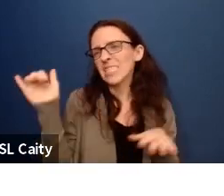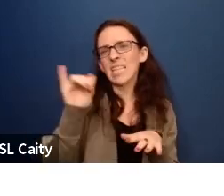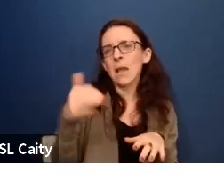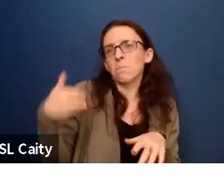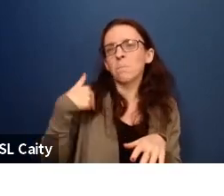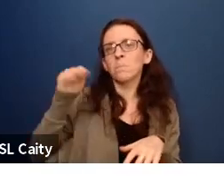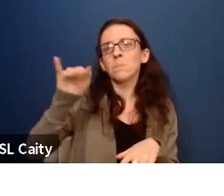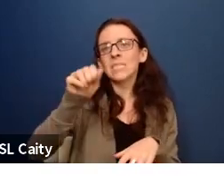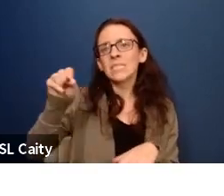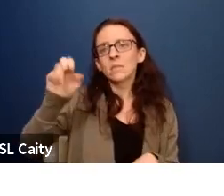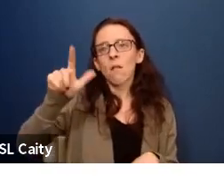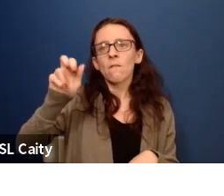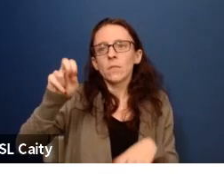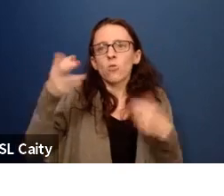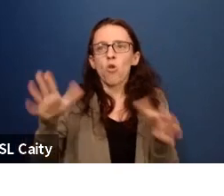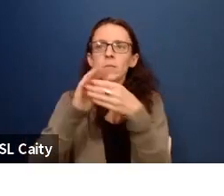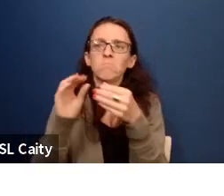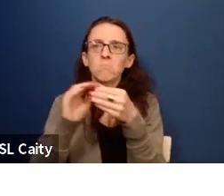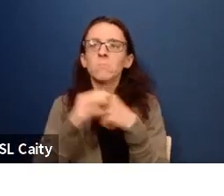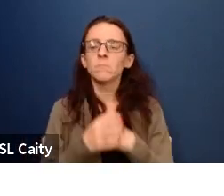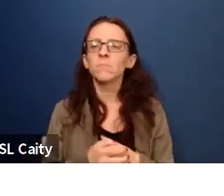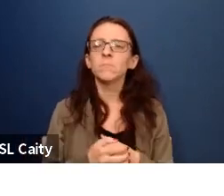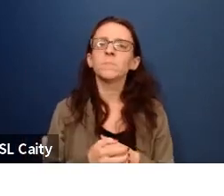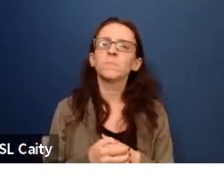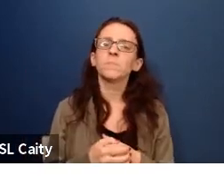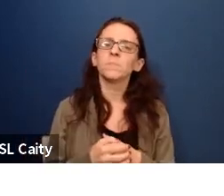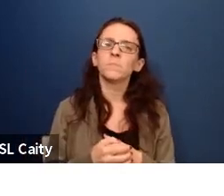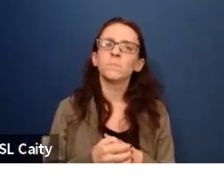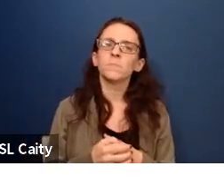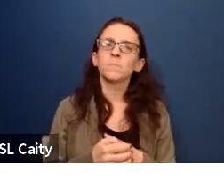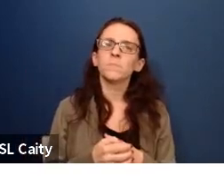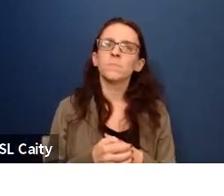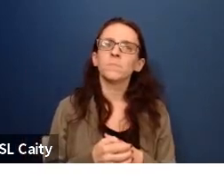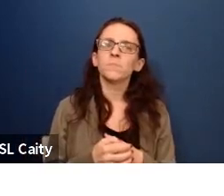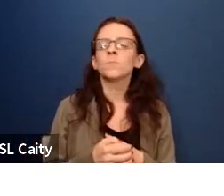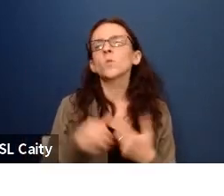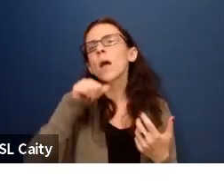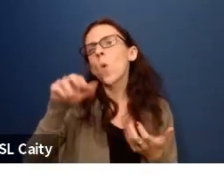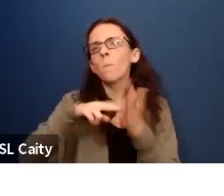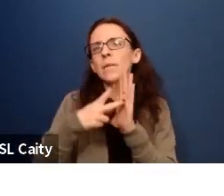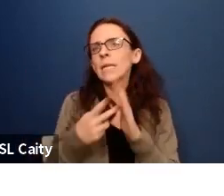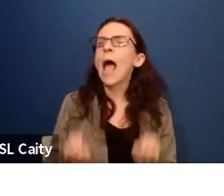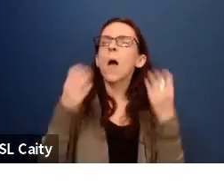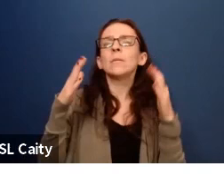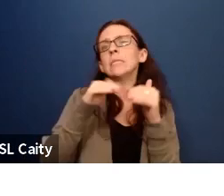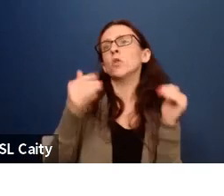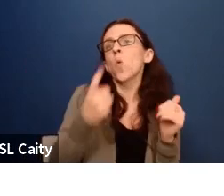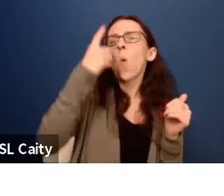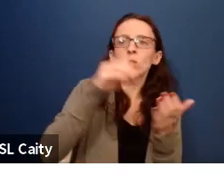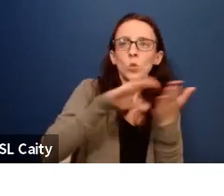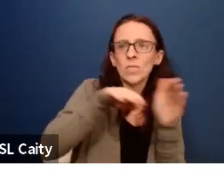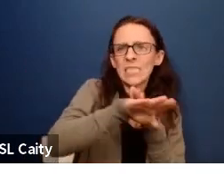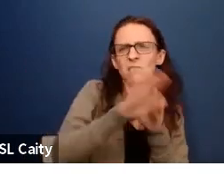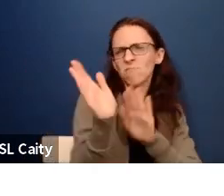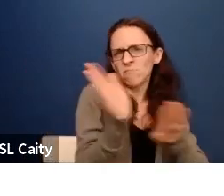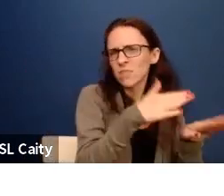right? So not just, you know, how many tier 1 students got in, for example, but